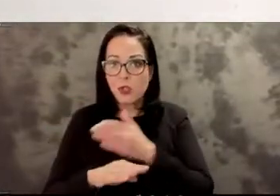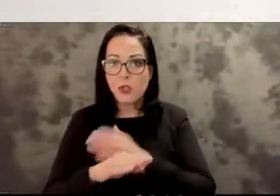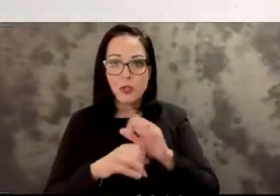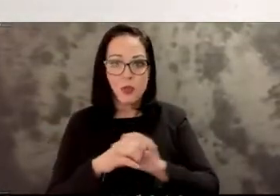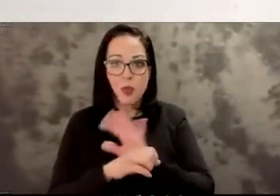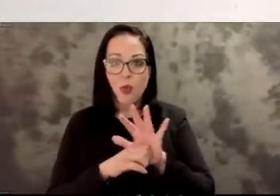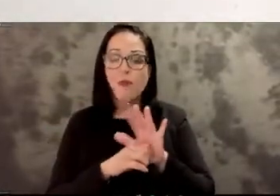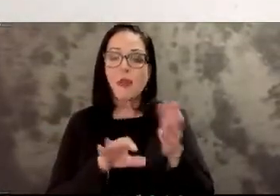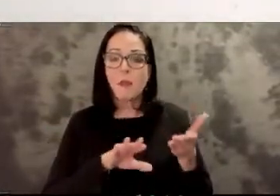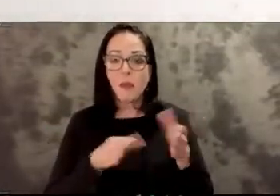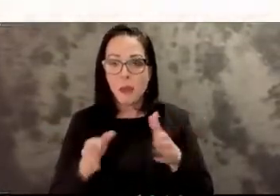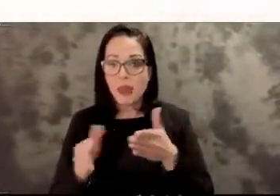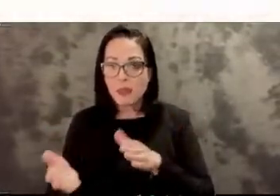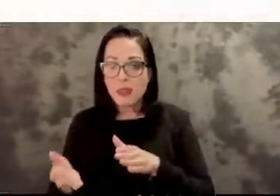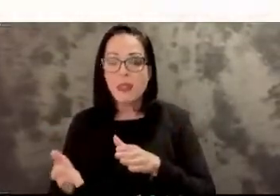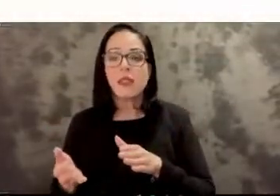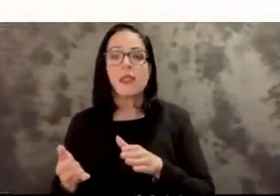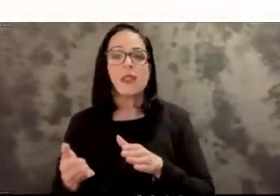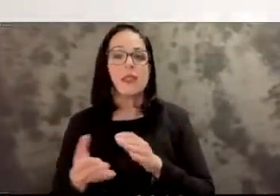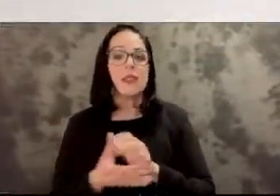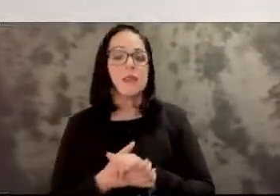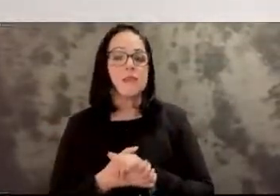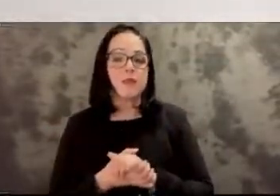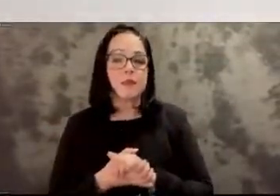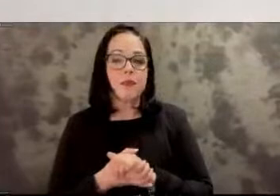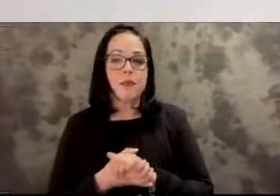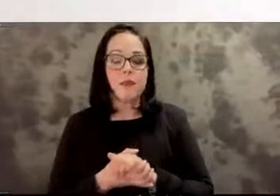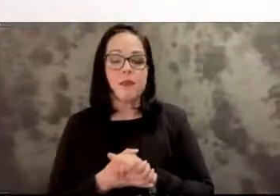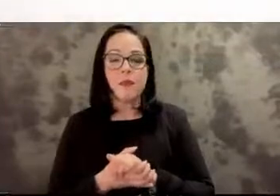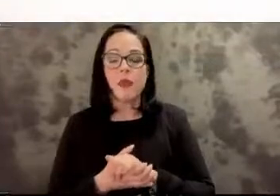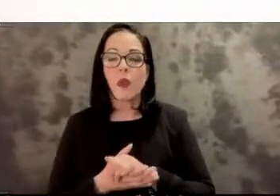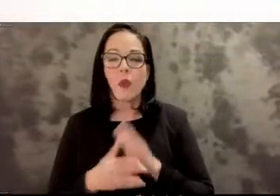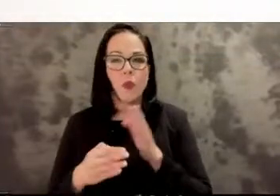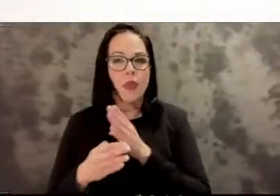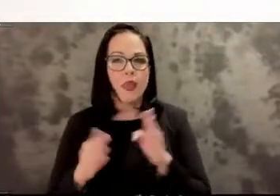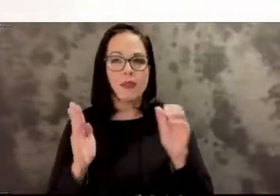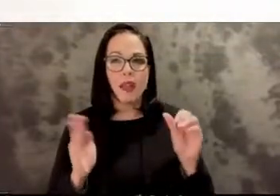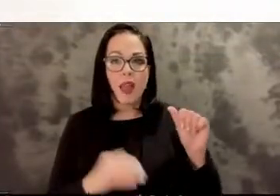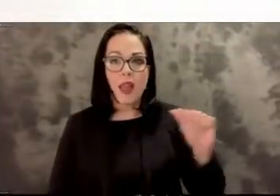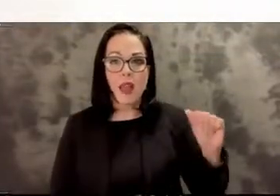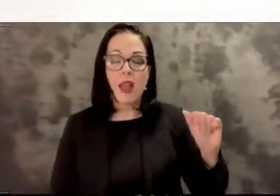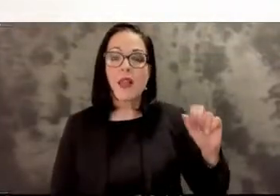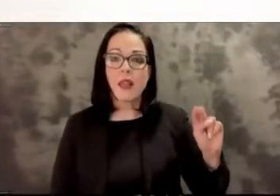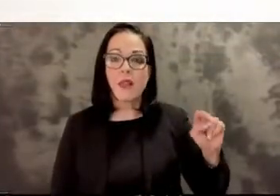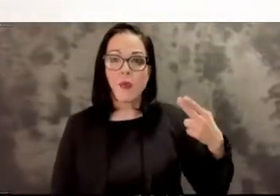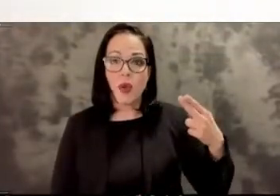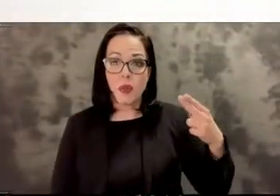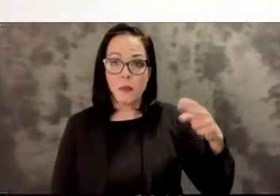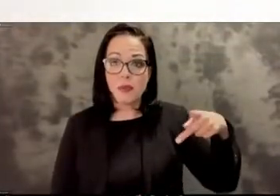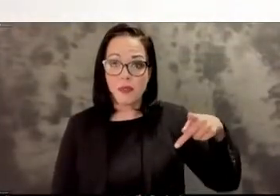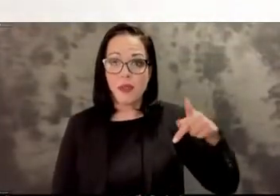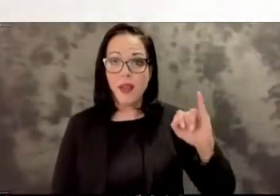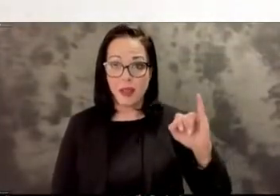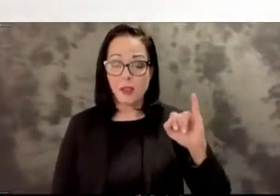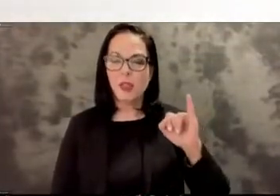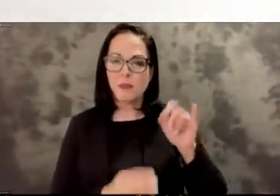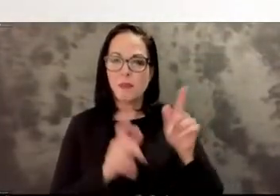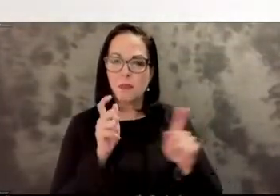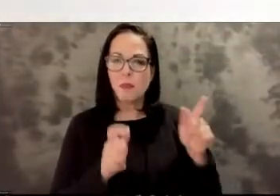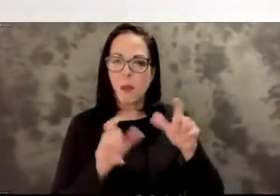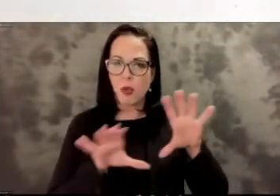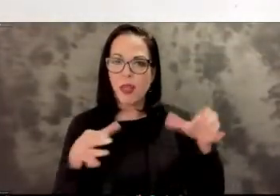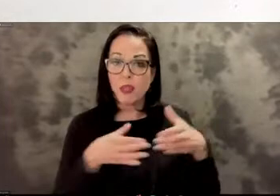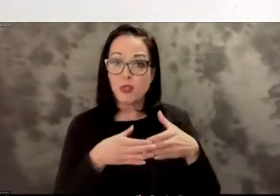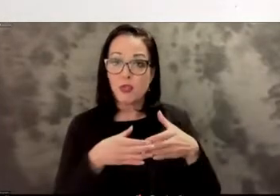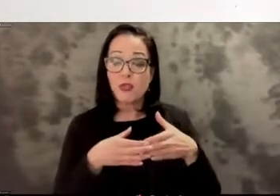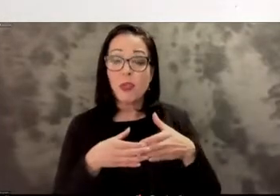mortality, morbidity within the AA Native Hawaiian Pacific Islander population. And I'm going to